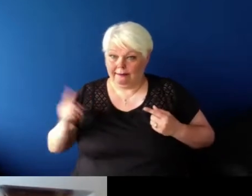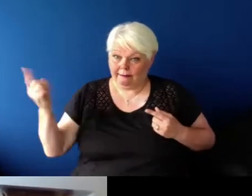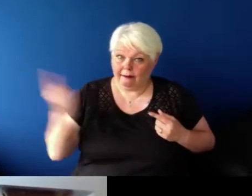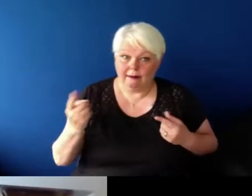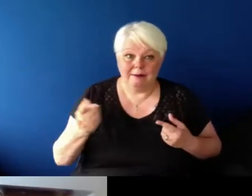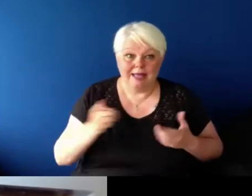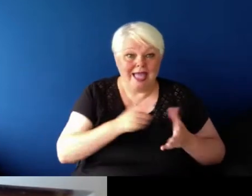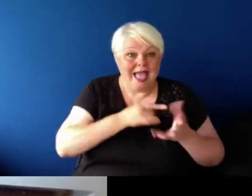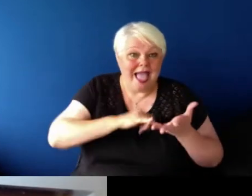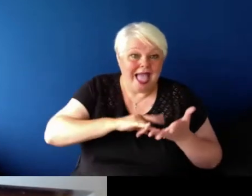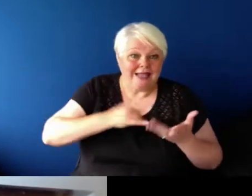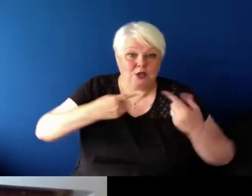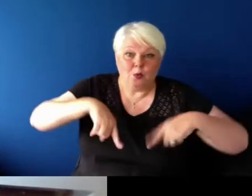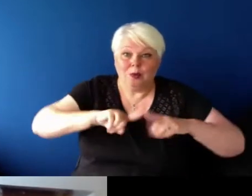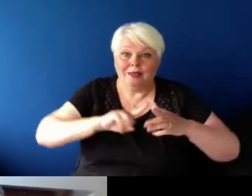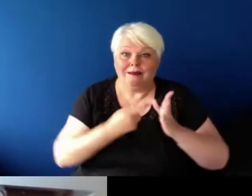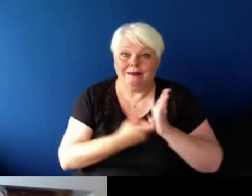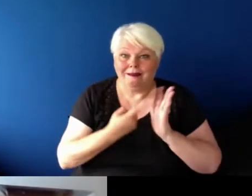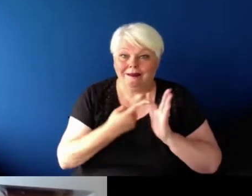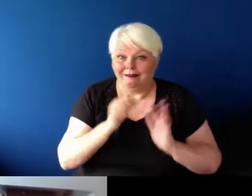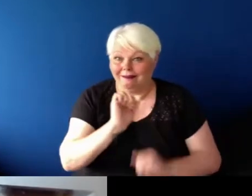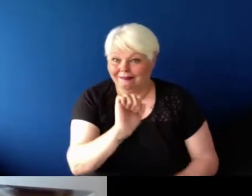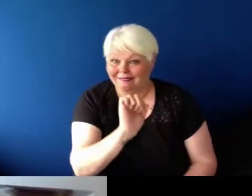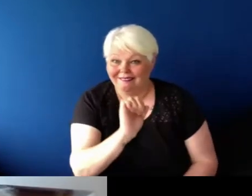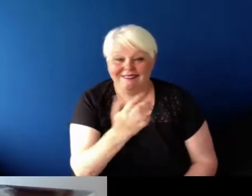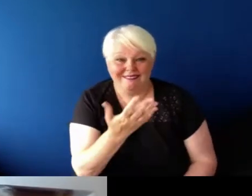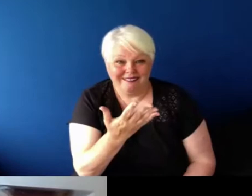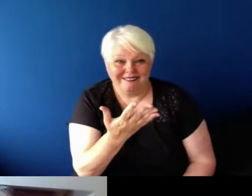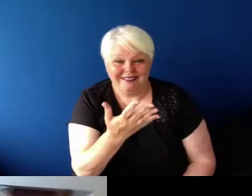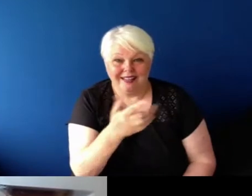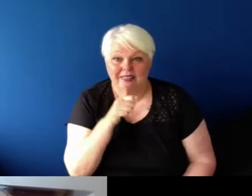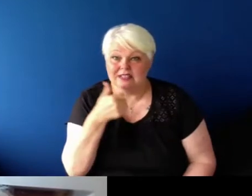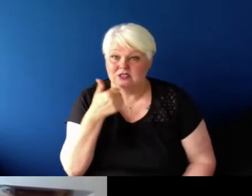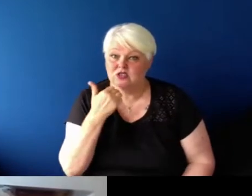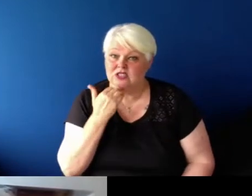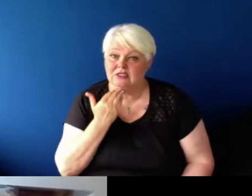strapline. We come as we are, and that's good enough.